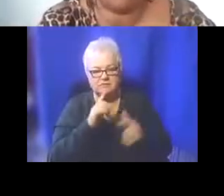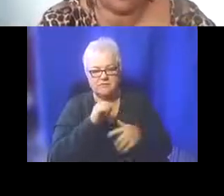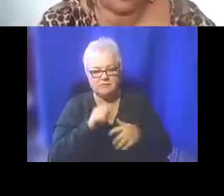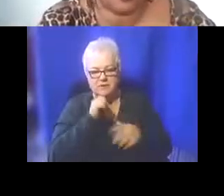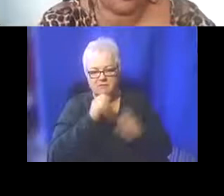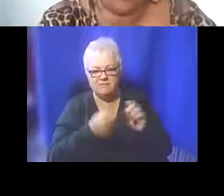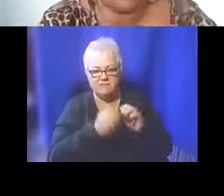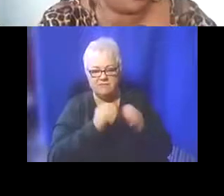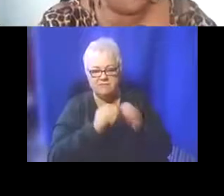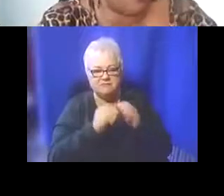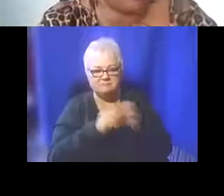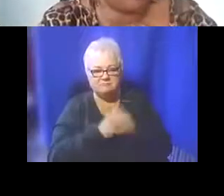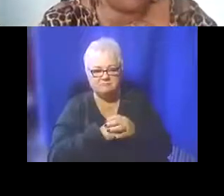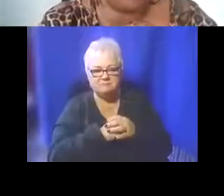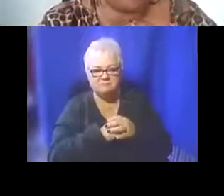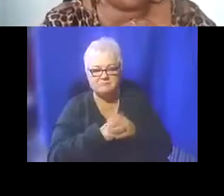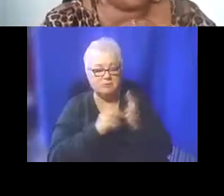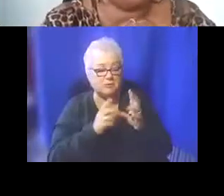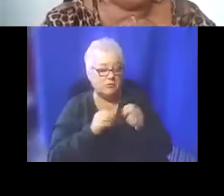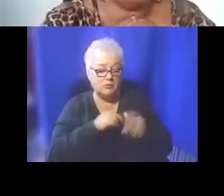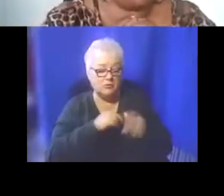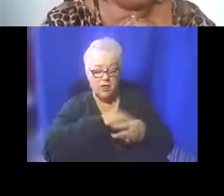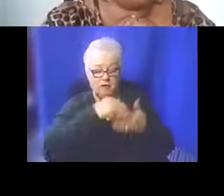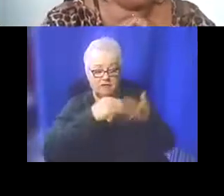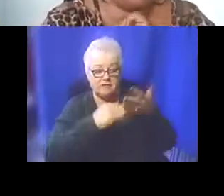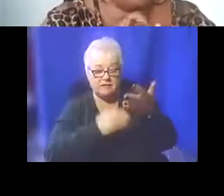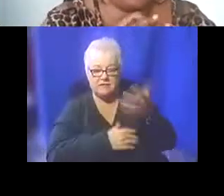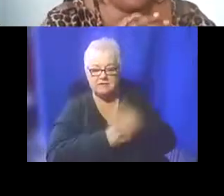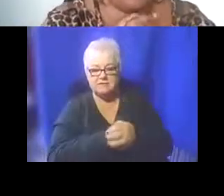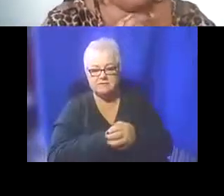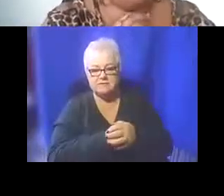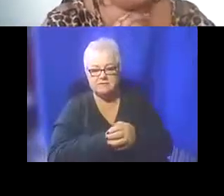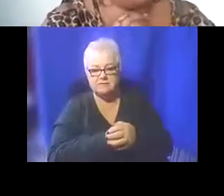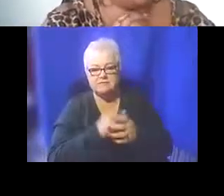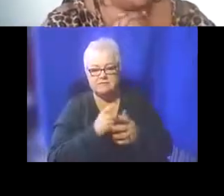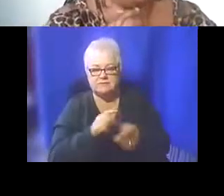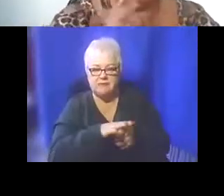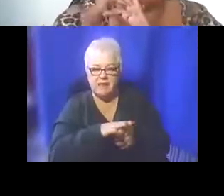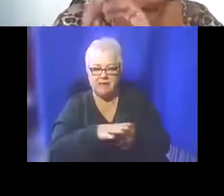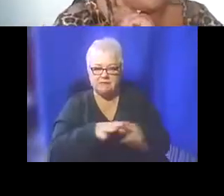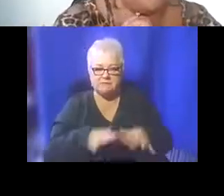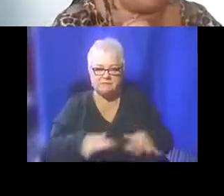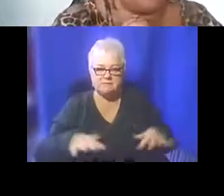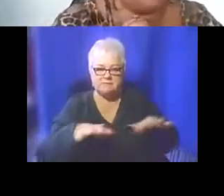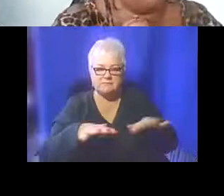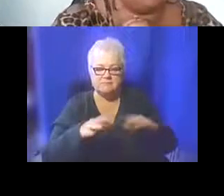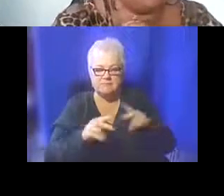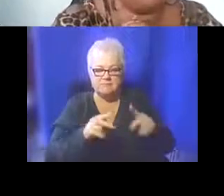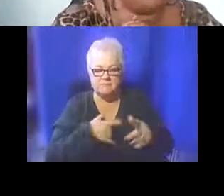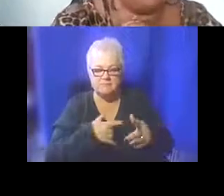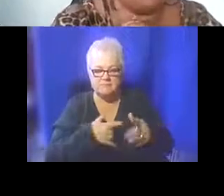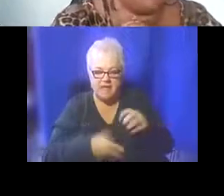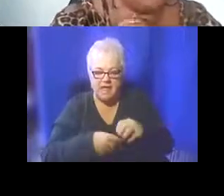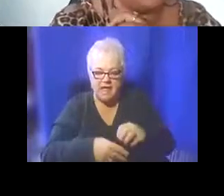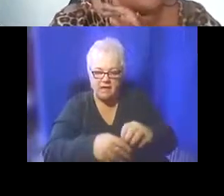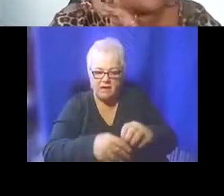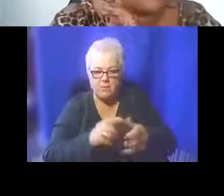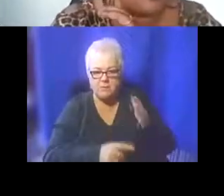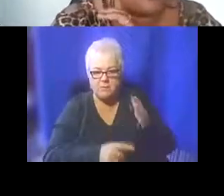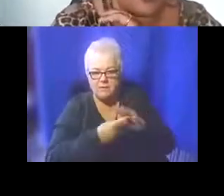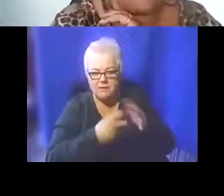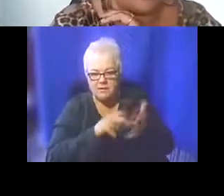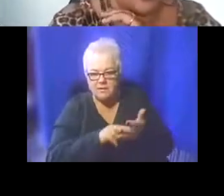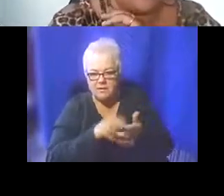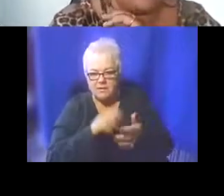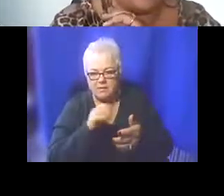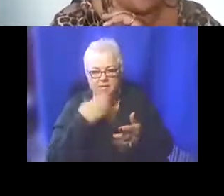blame. Like, you can do all of those things in one space. And the folks, again, feel free to keep adding, what does it mean to